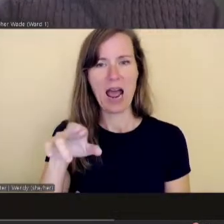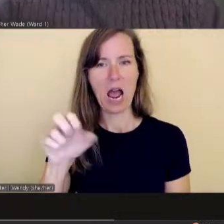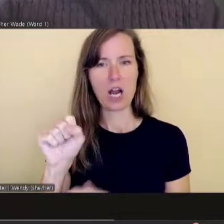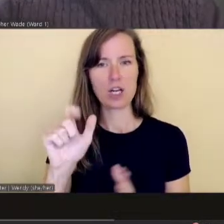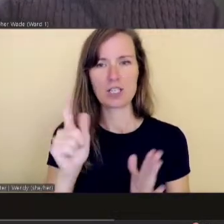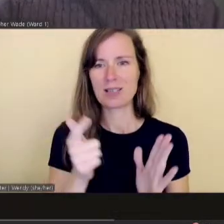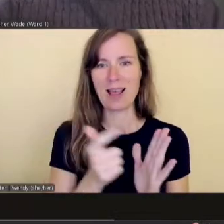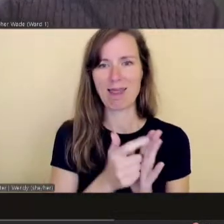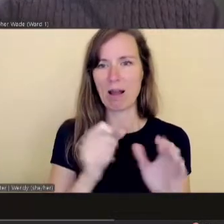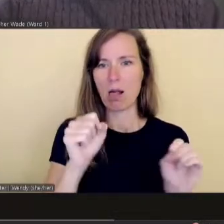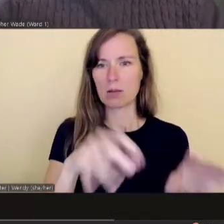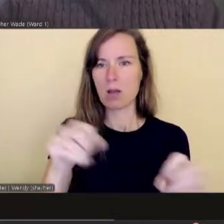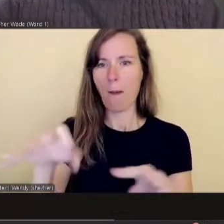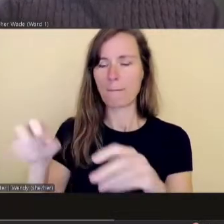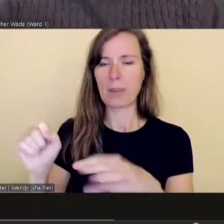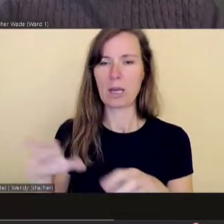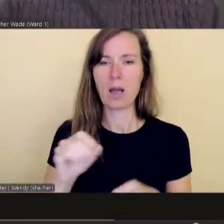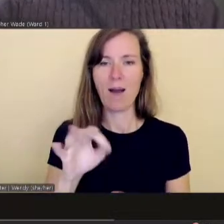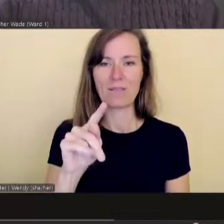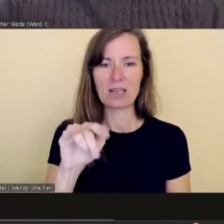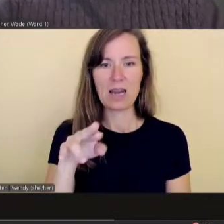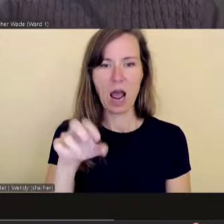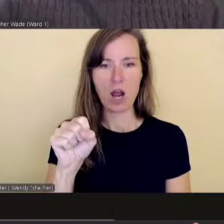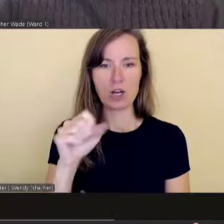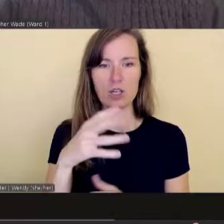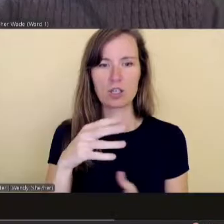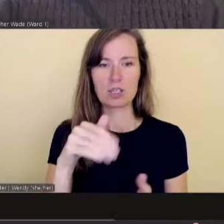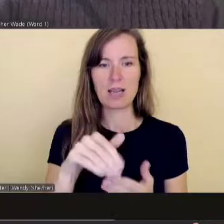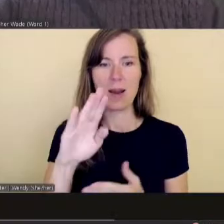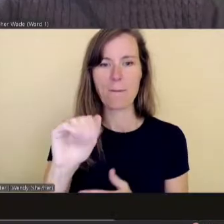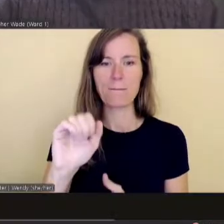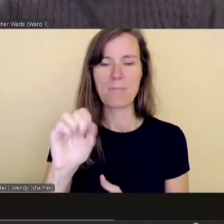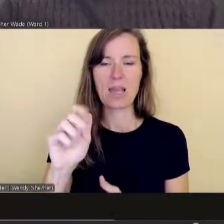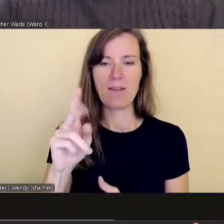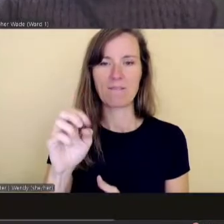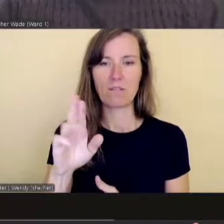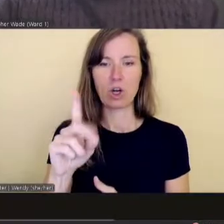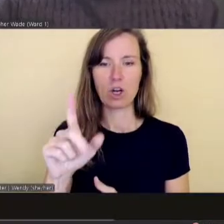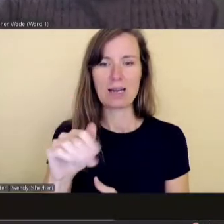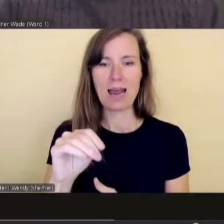access to MDE so that they can proceed with the removal.